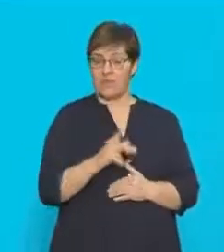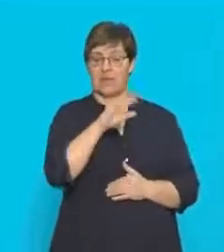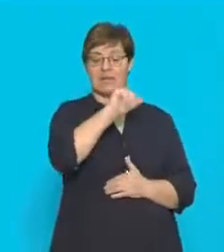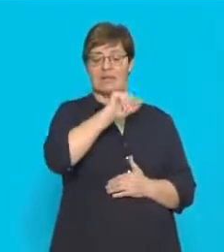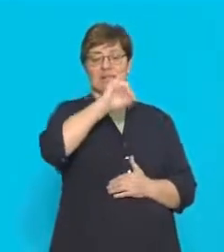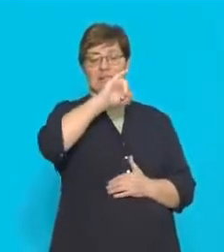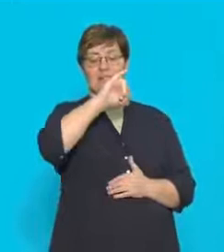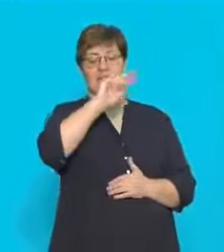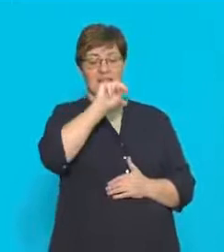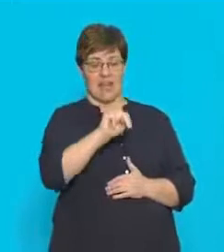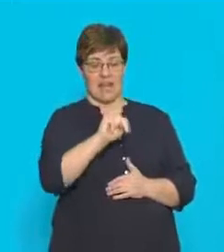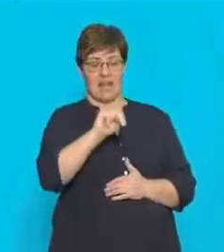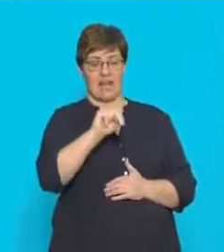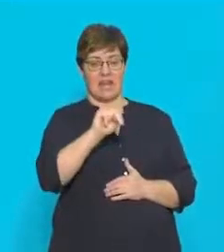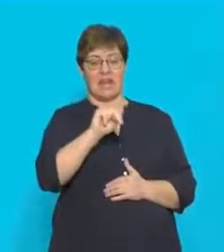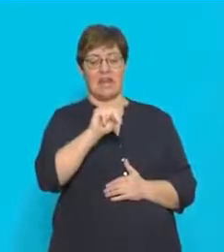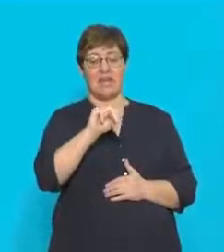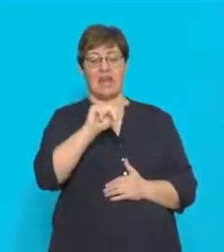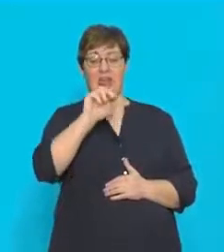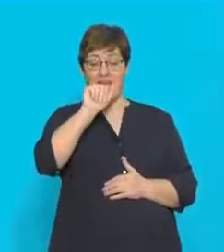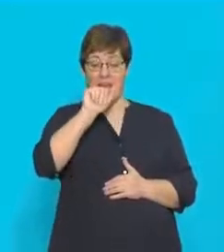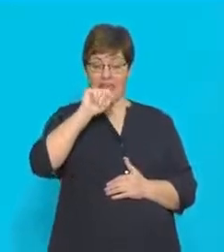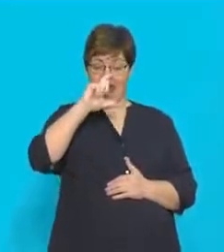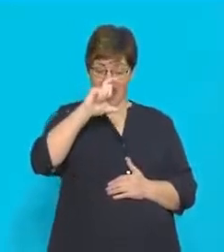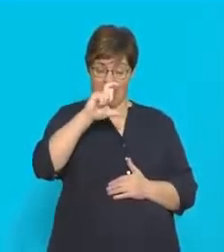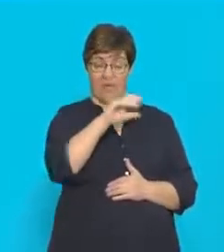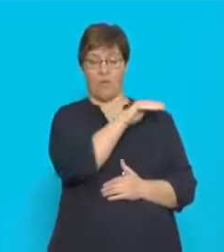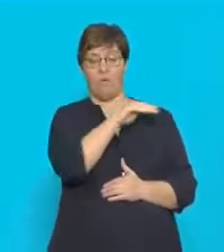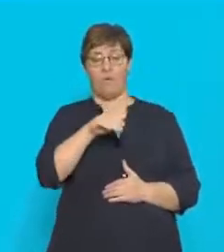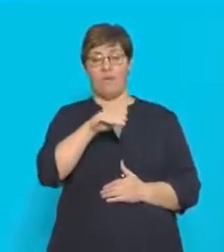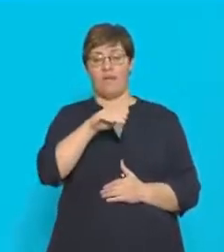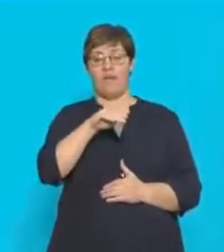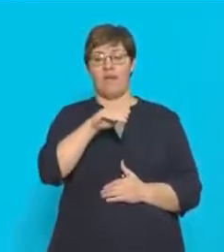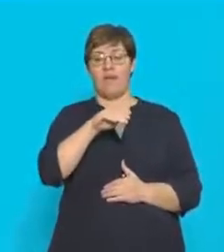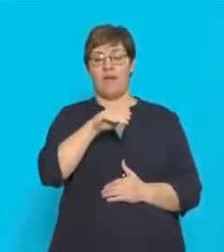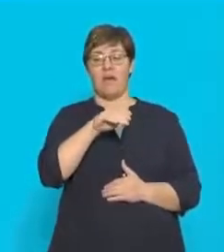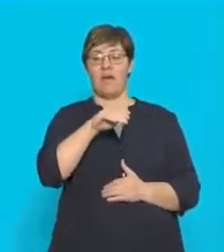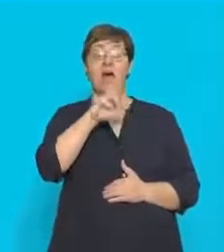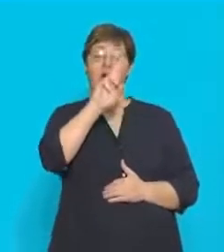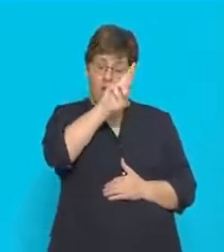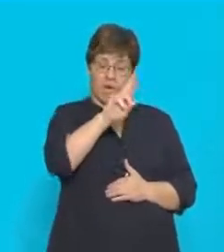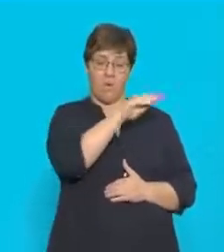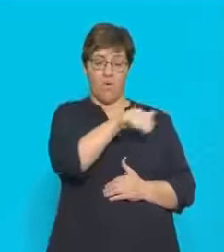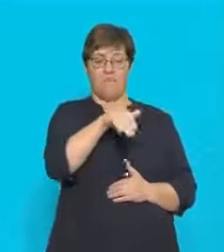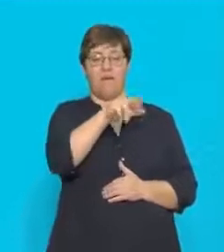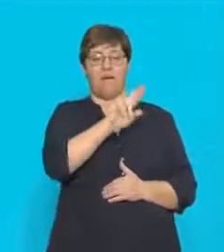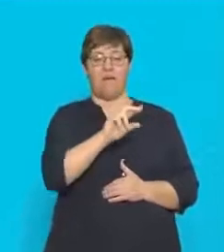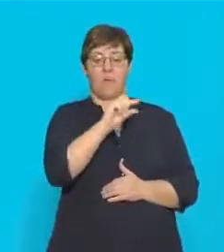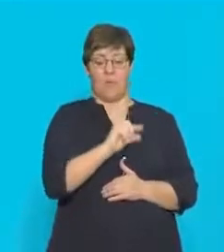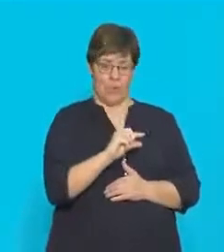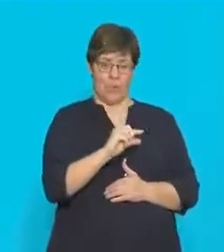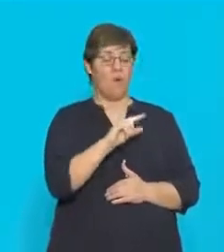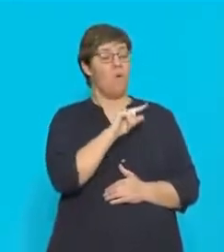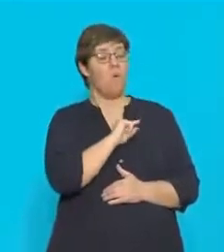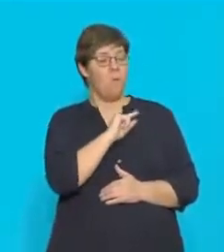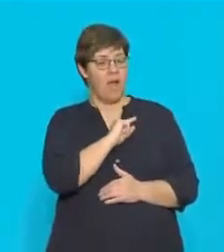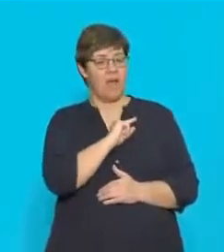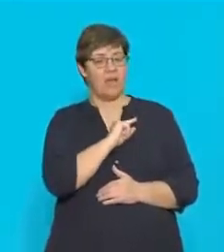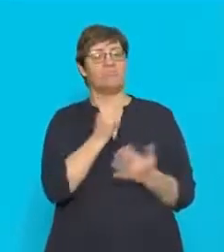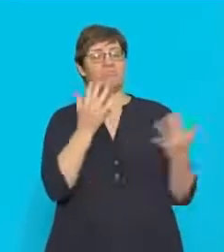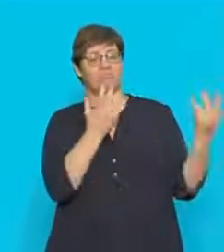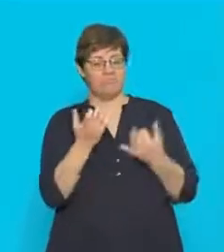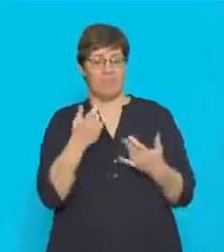angle R, we're going to use the version of the sine rule that has the sine R in the numerator because it